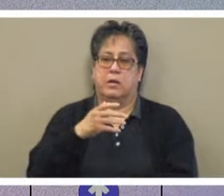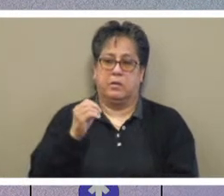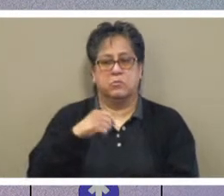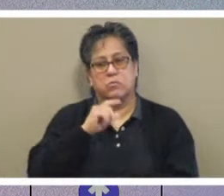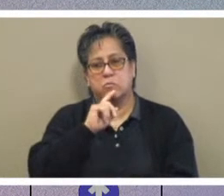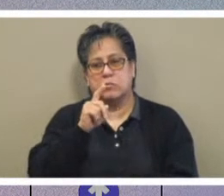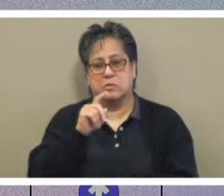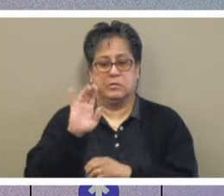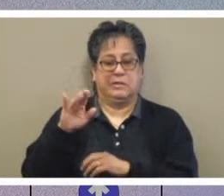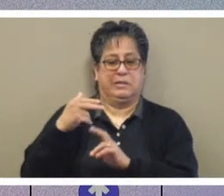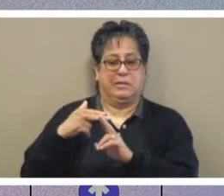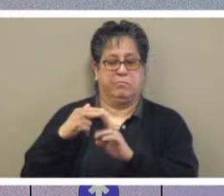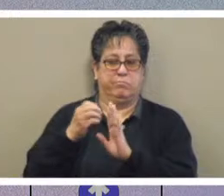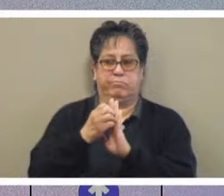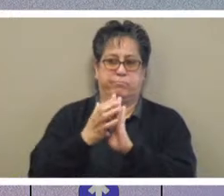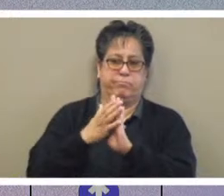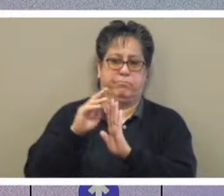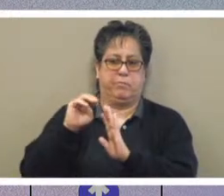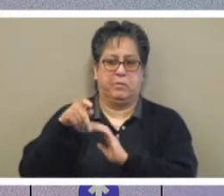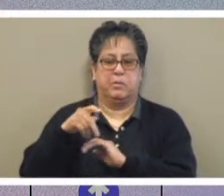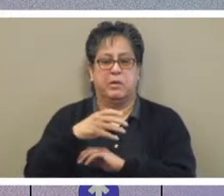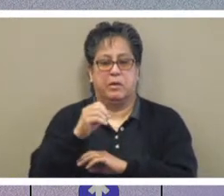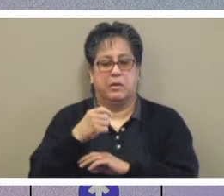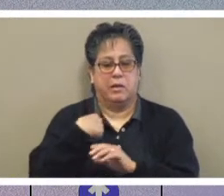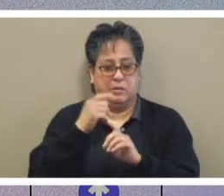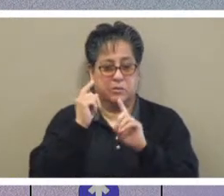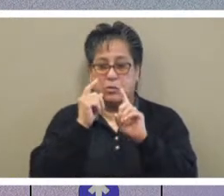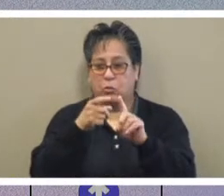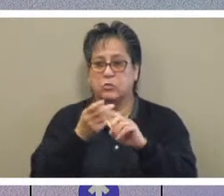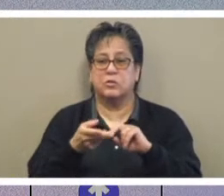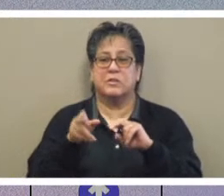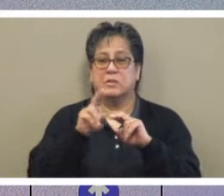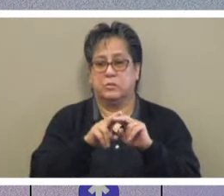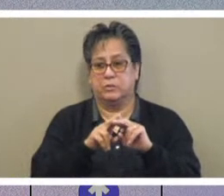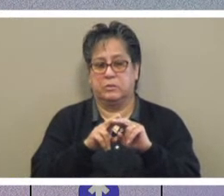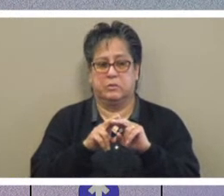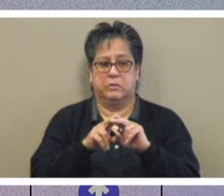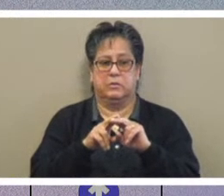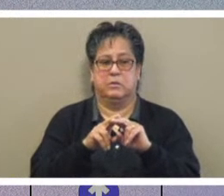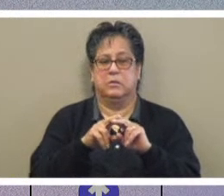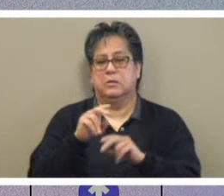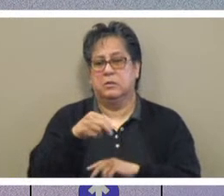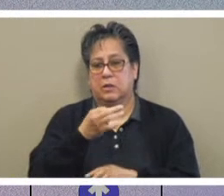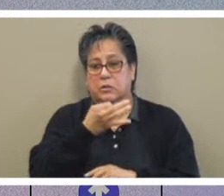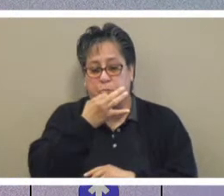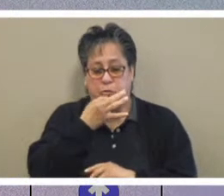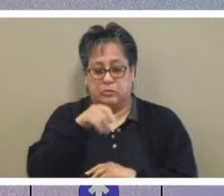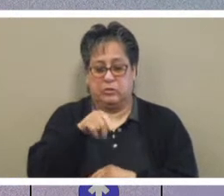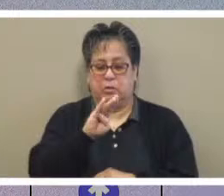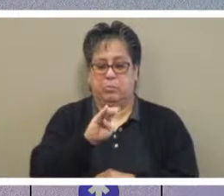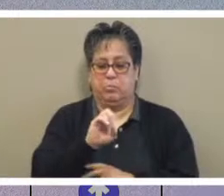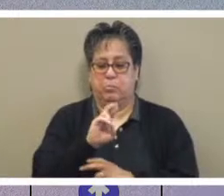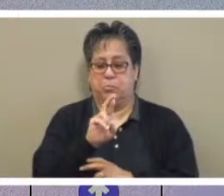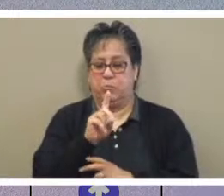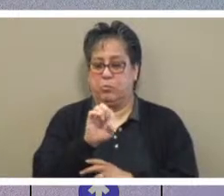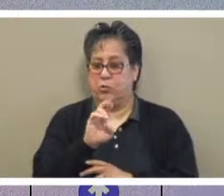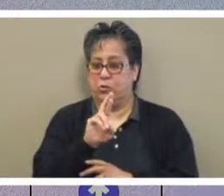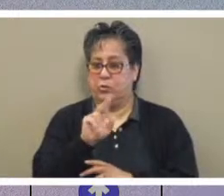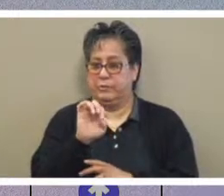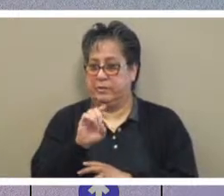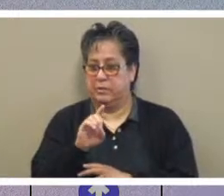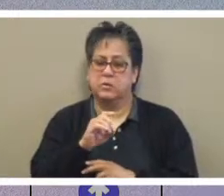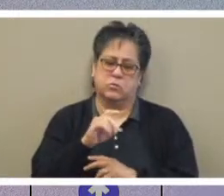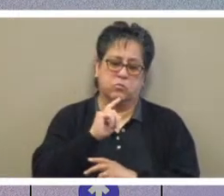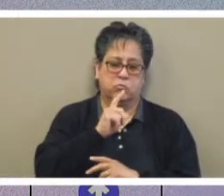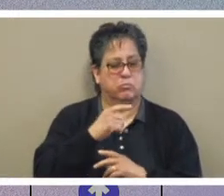really has his name on the map and is really has a goal to increase entrepreneurship in the borderland. And so we're excited to continue to